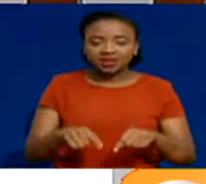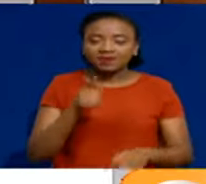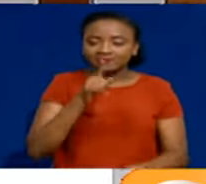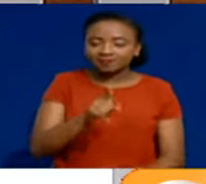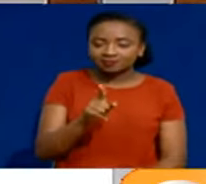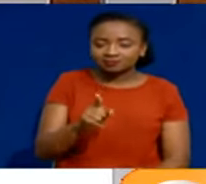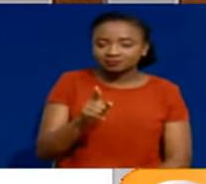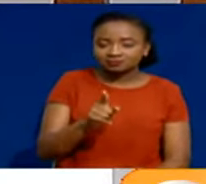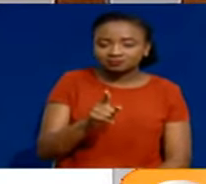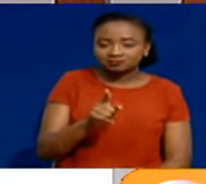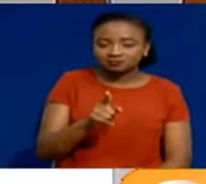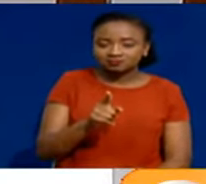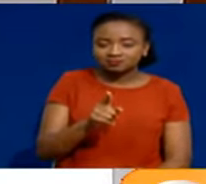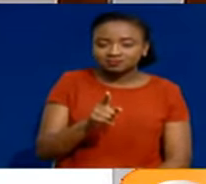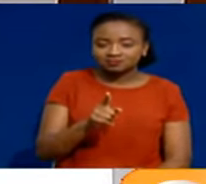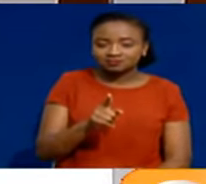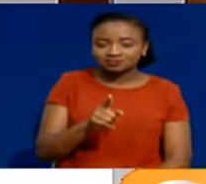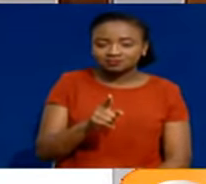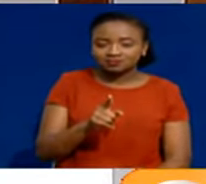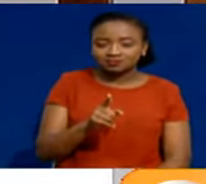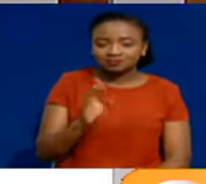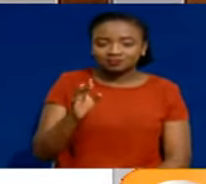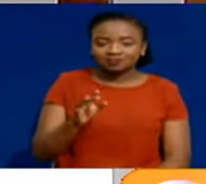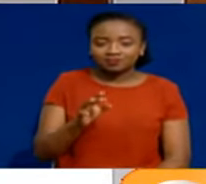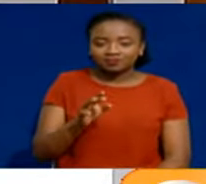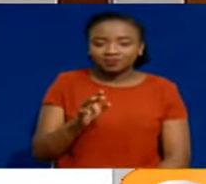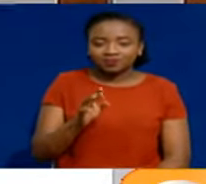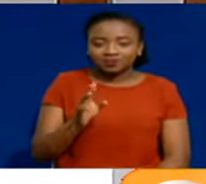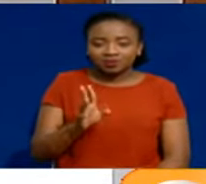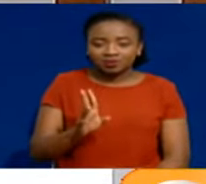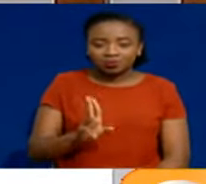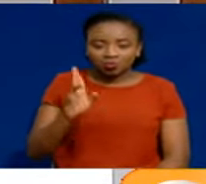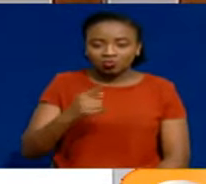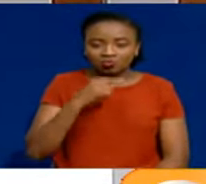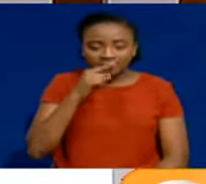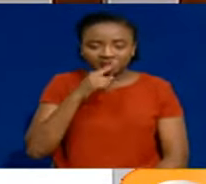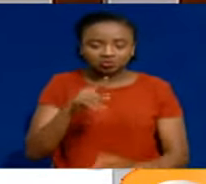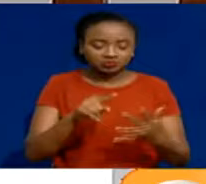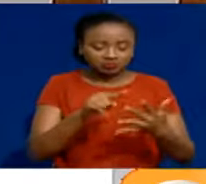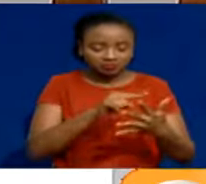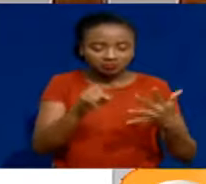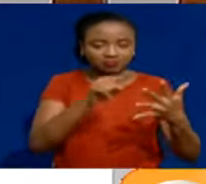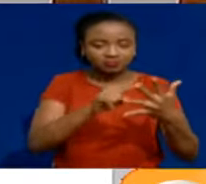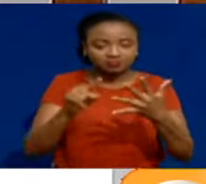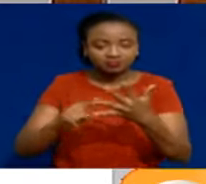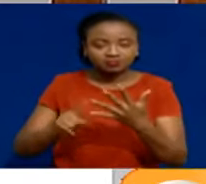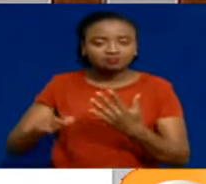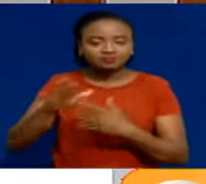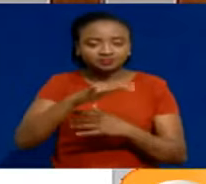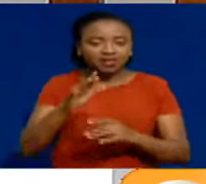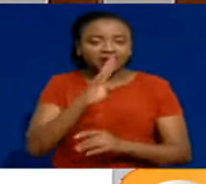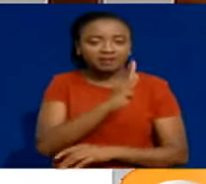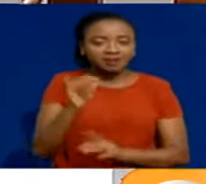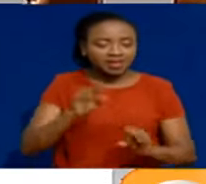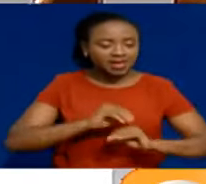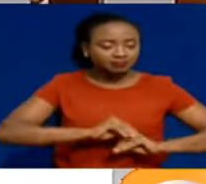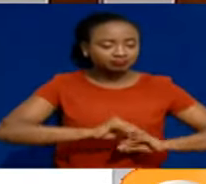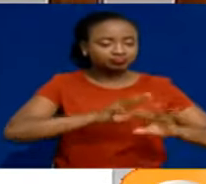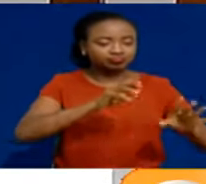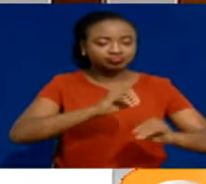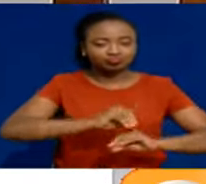mentioned all those places where BBI had been sensitized, from Kakamega, where Mombasa,